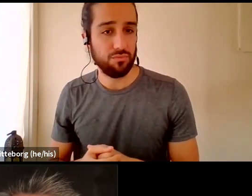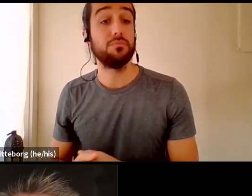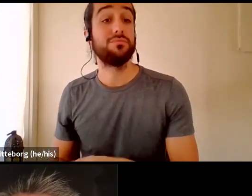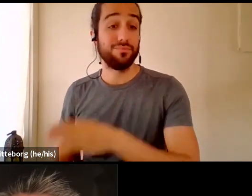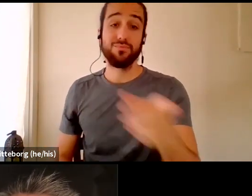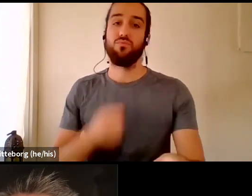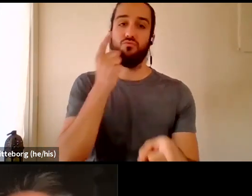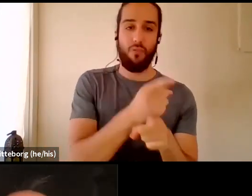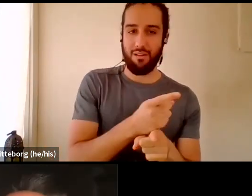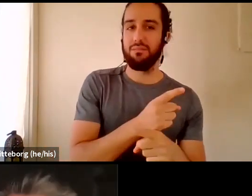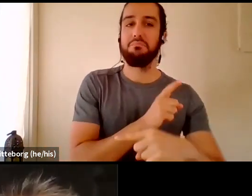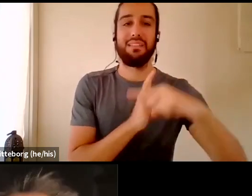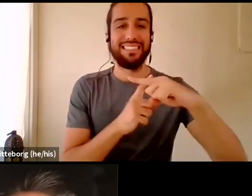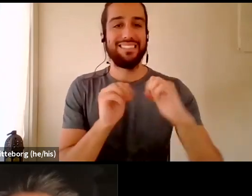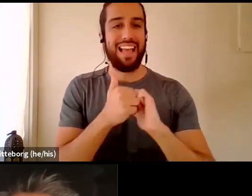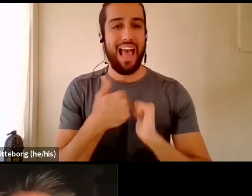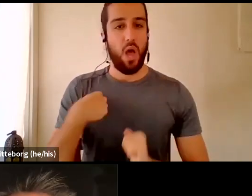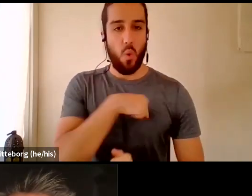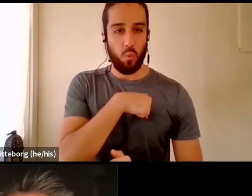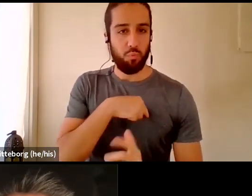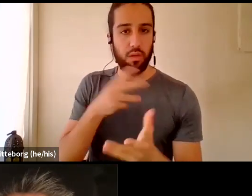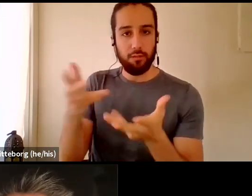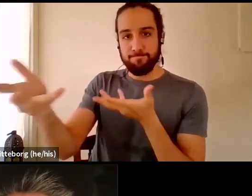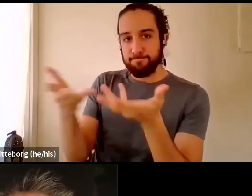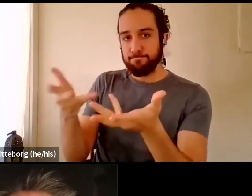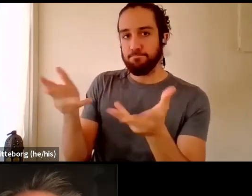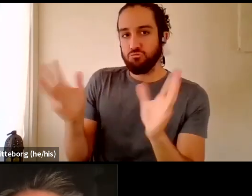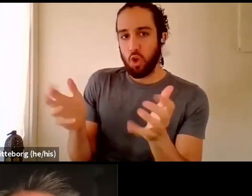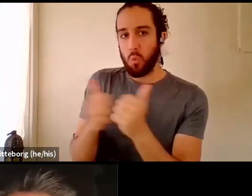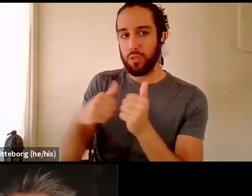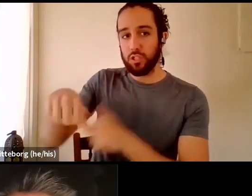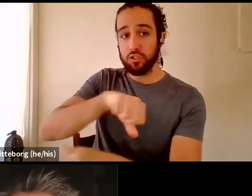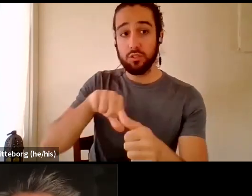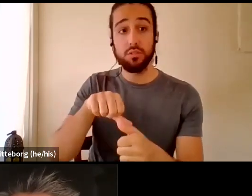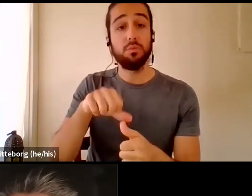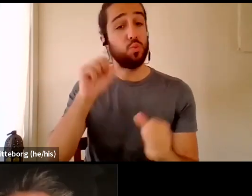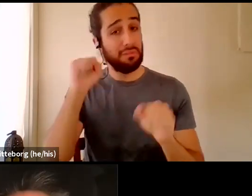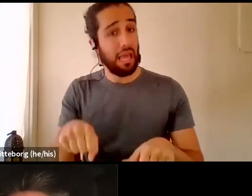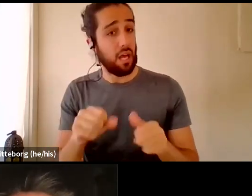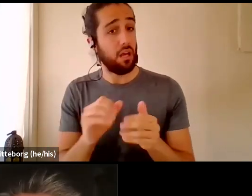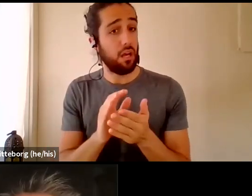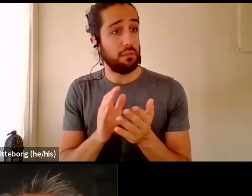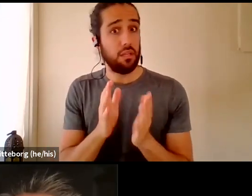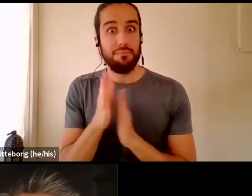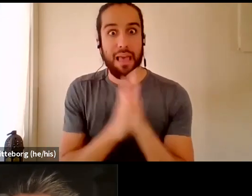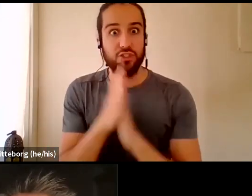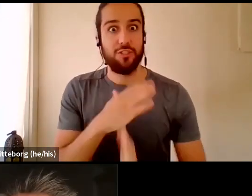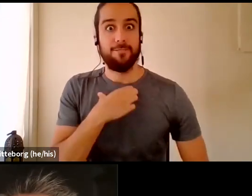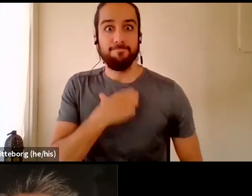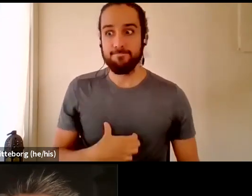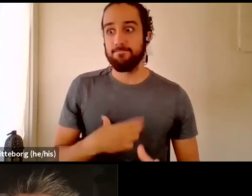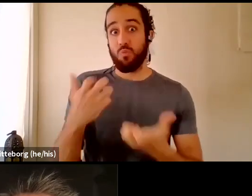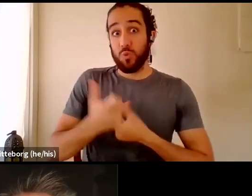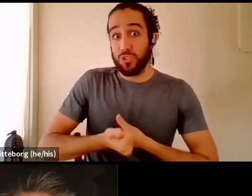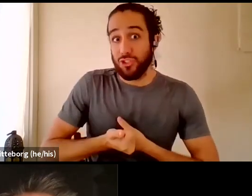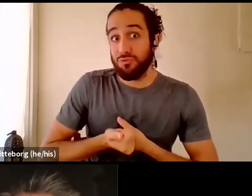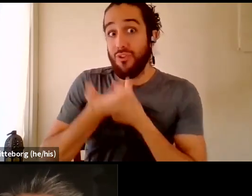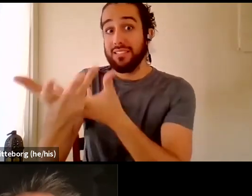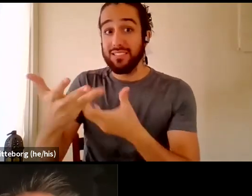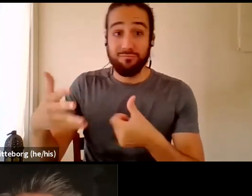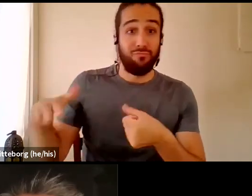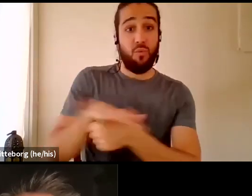talk to each other. Because, you know, you can be passionate about something and you wanna be able to express that fully